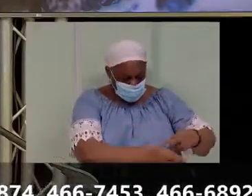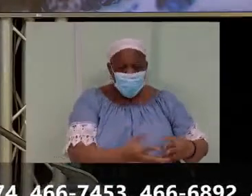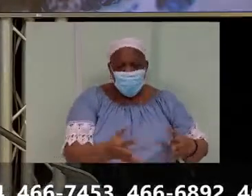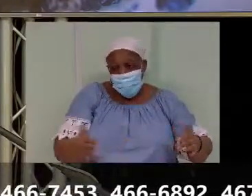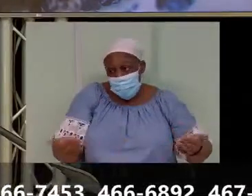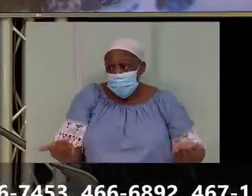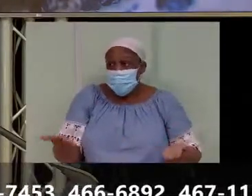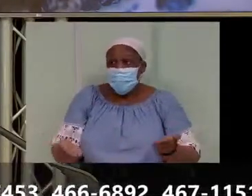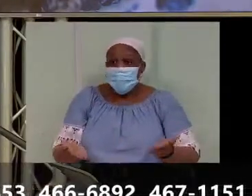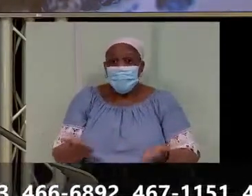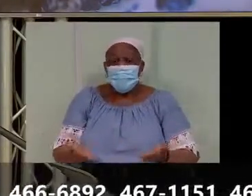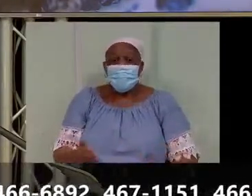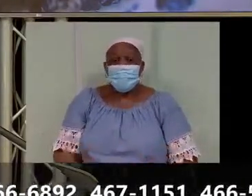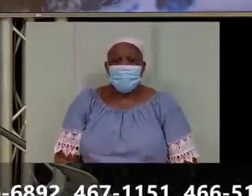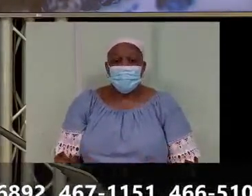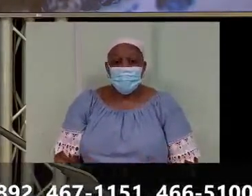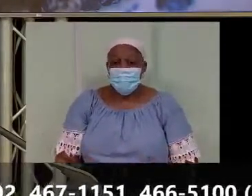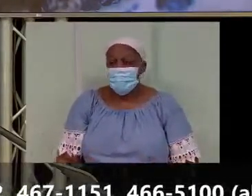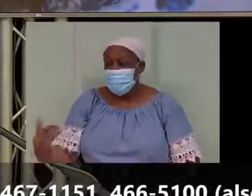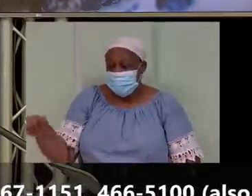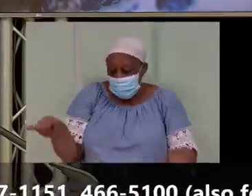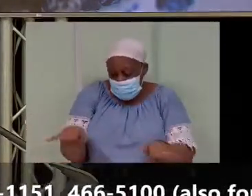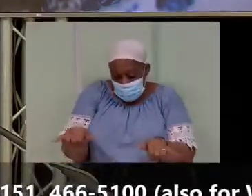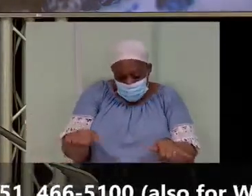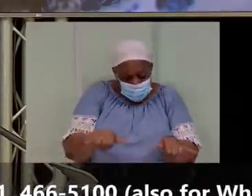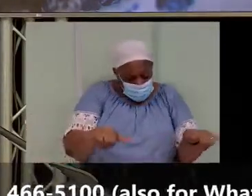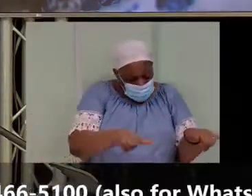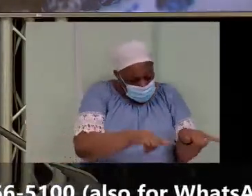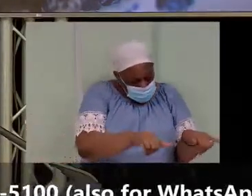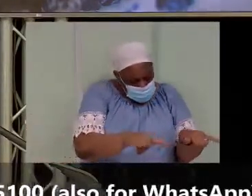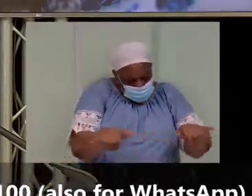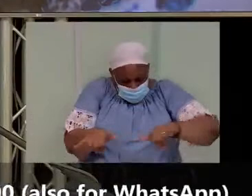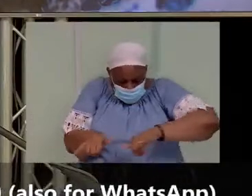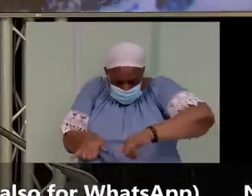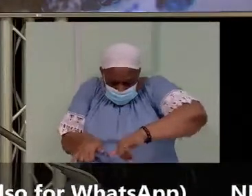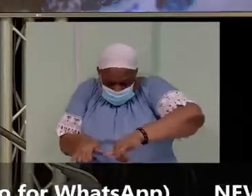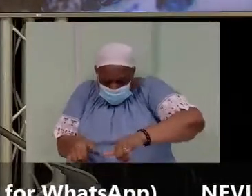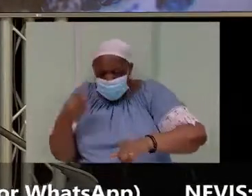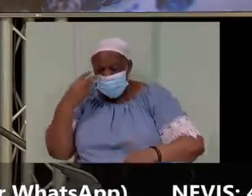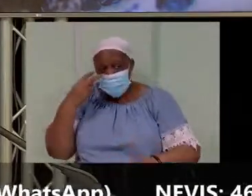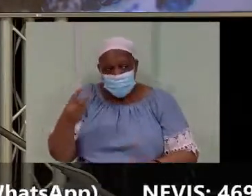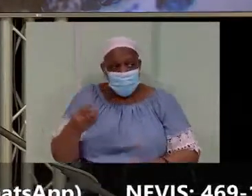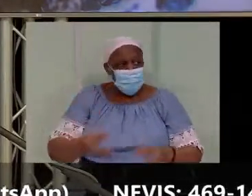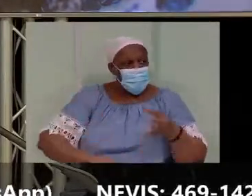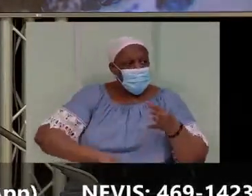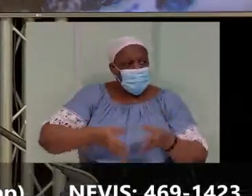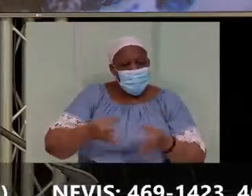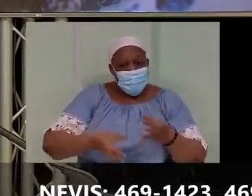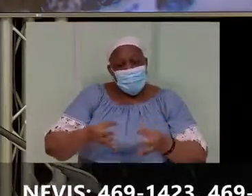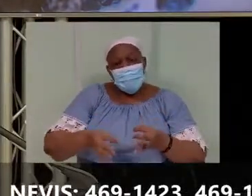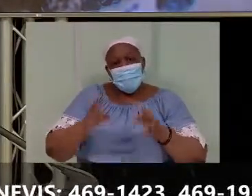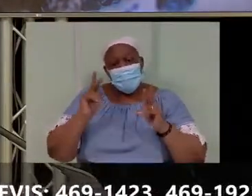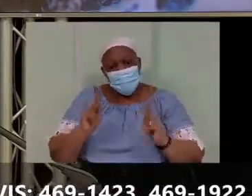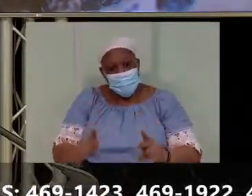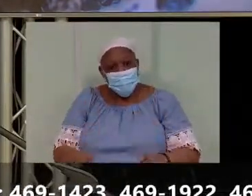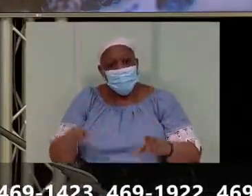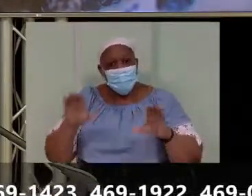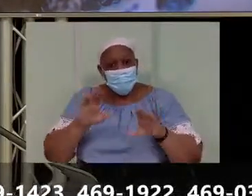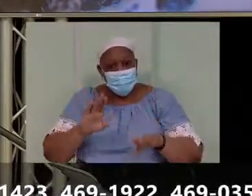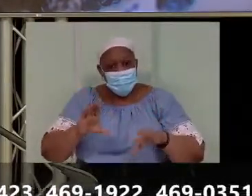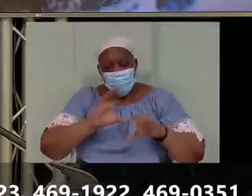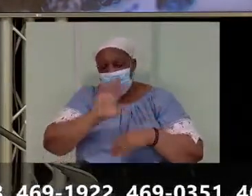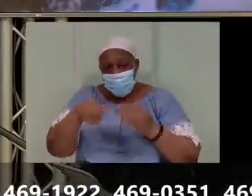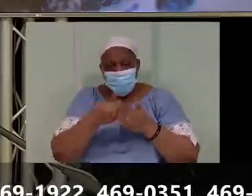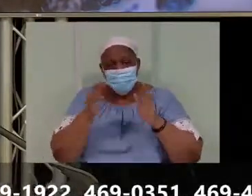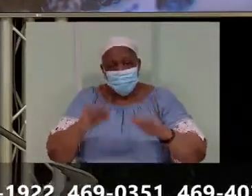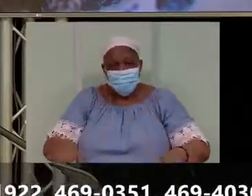Education visiting schools, measuring classrooms to determine the square footage of each of these rooms. And